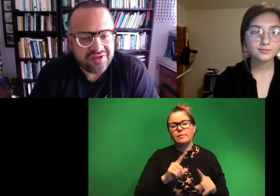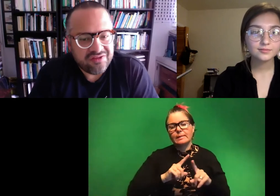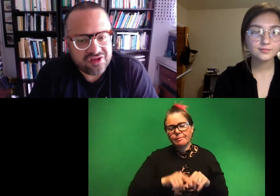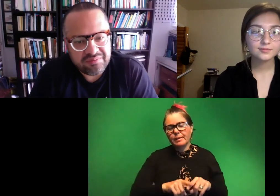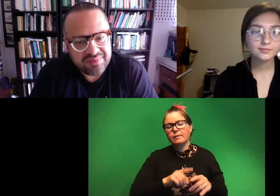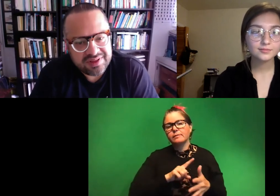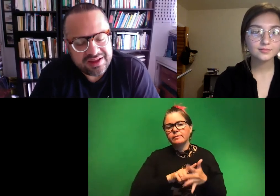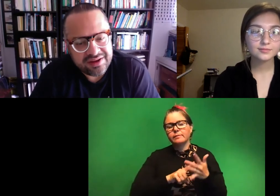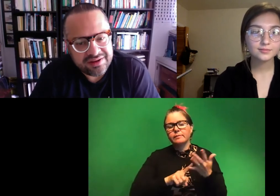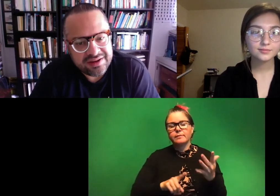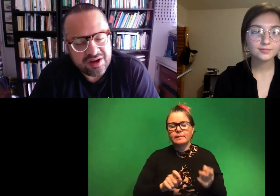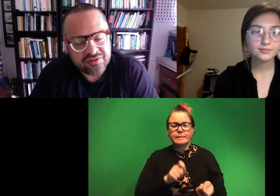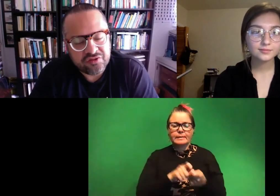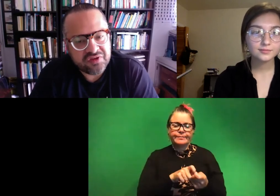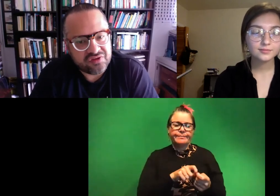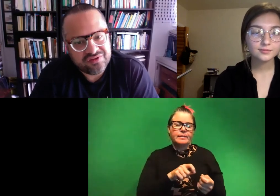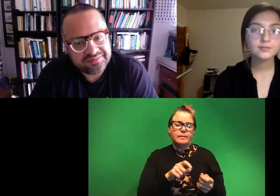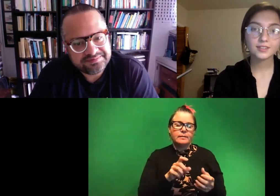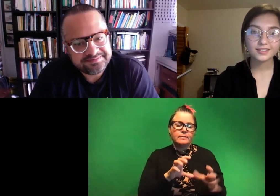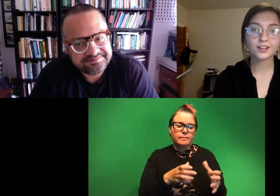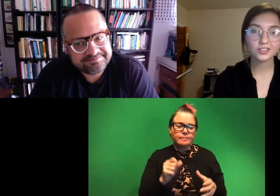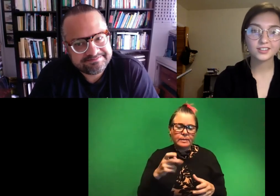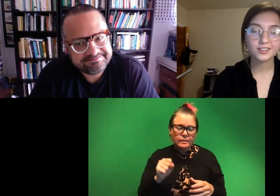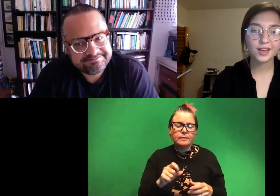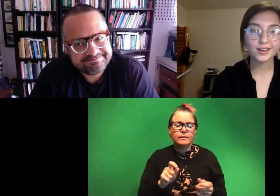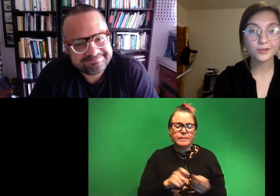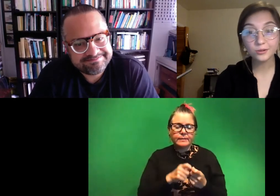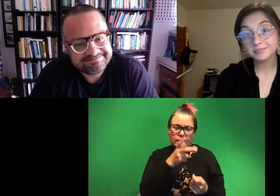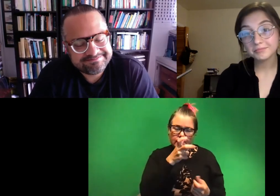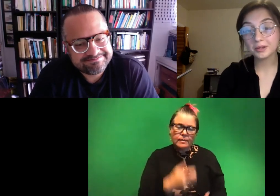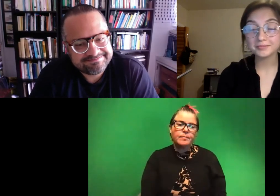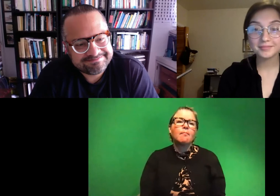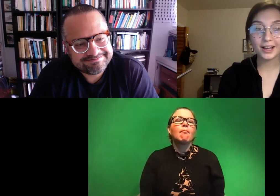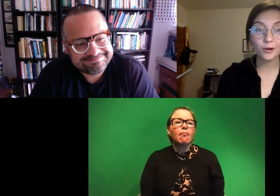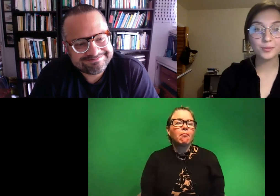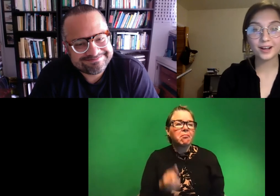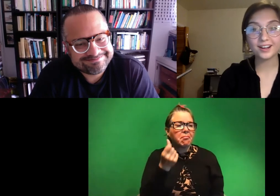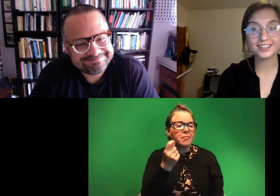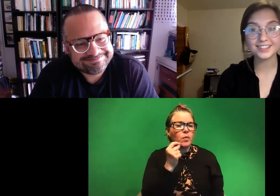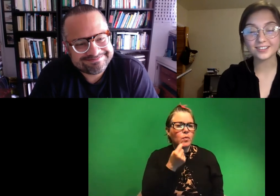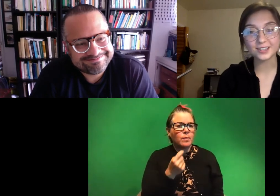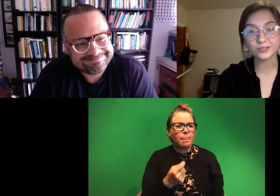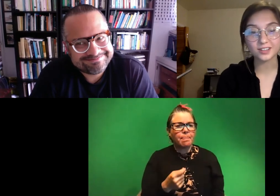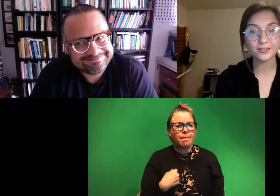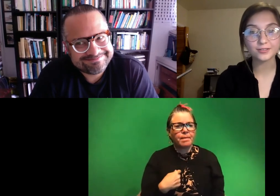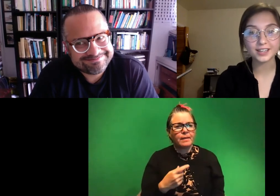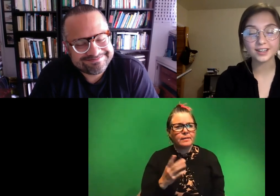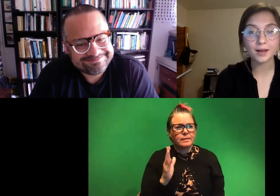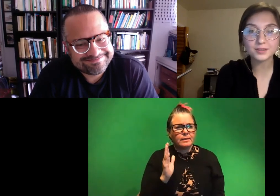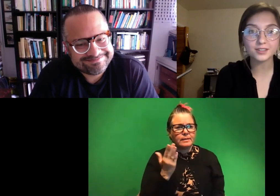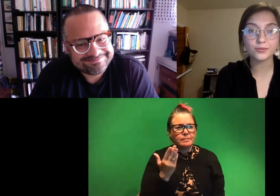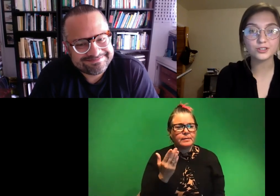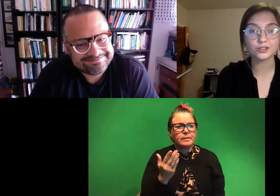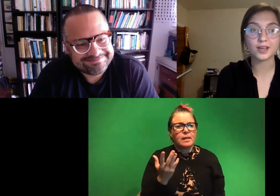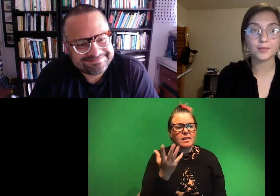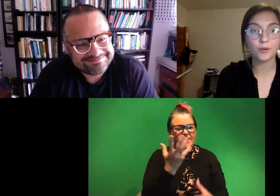on the insect and on the species. Gotcha. Okay, cool. Well, I hope it sounds like there's a lot of like gaps